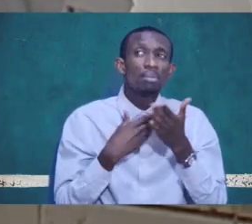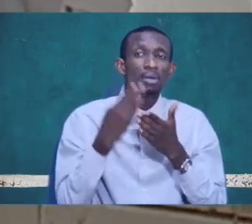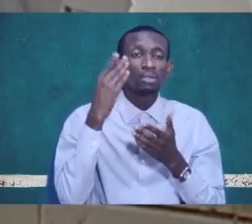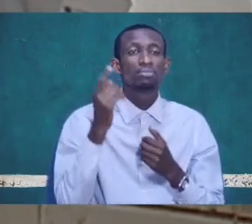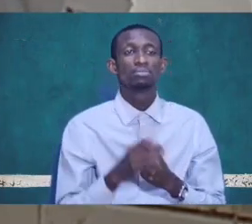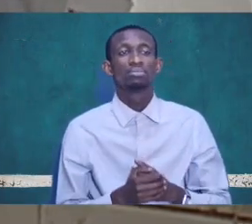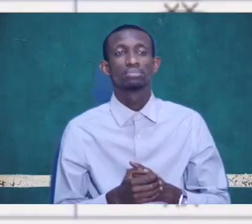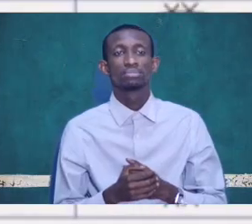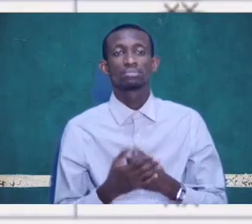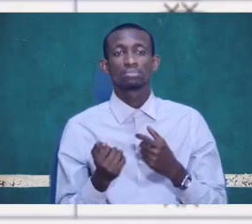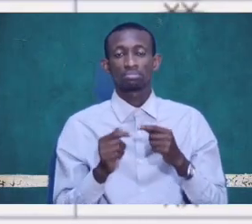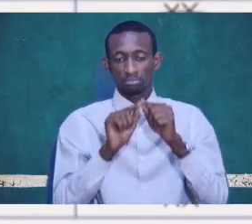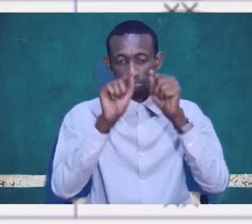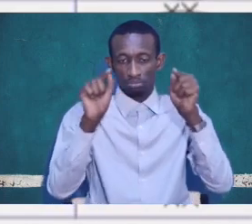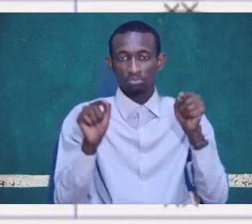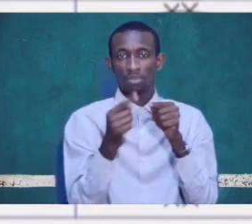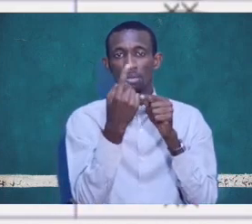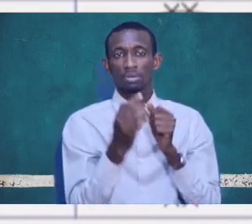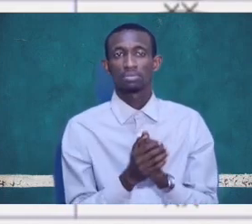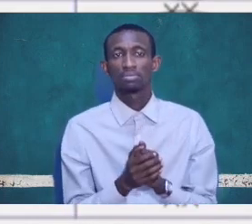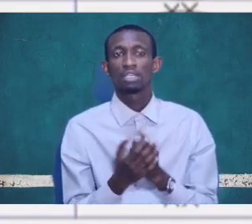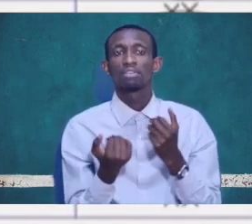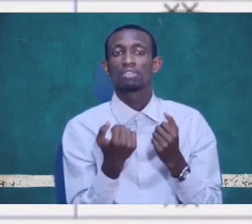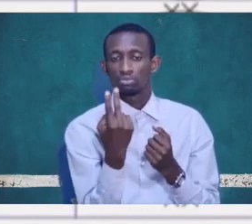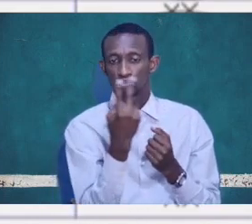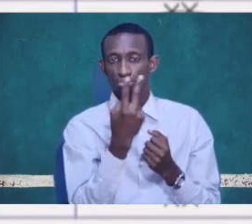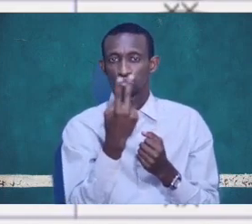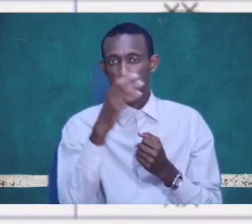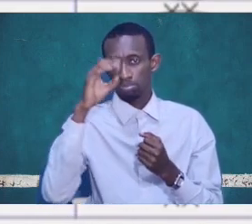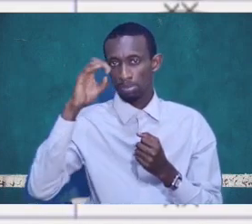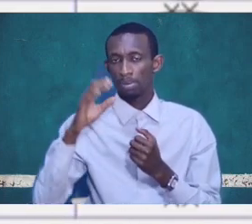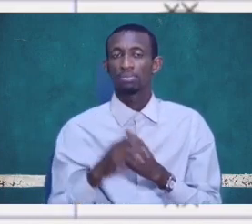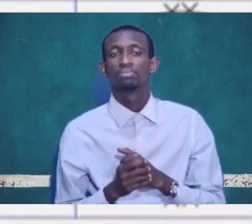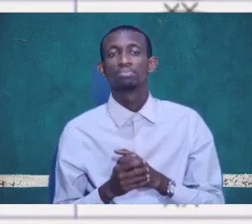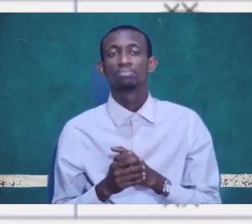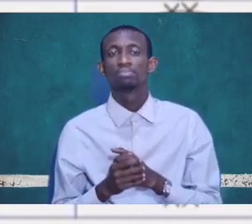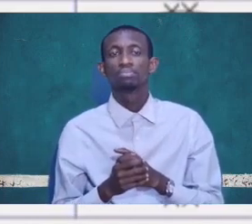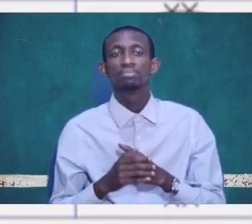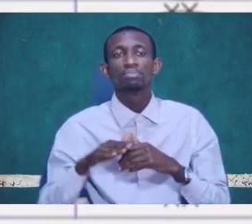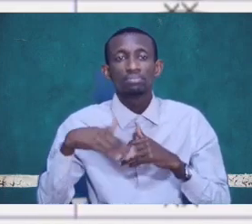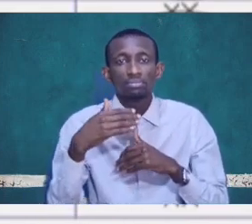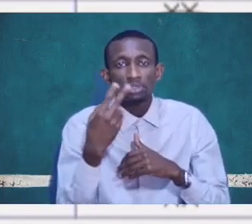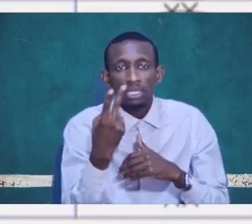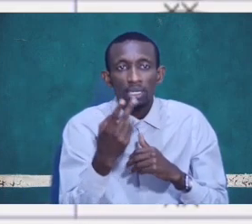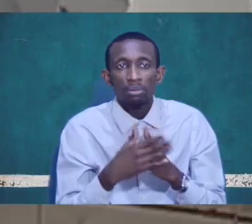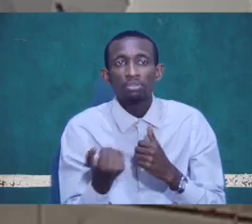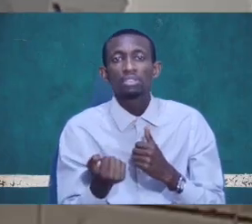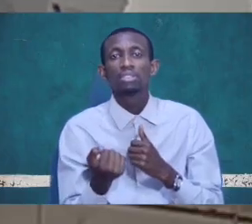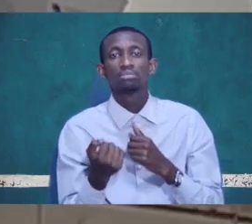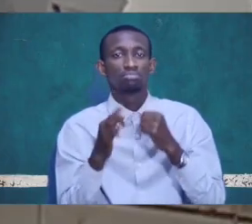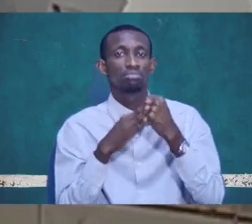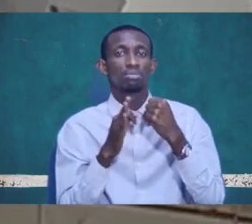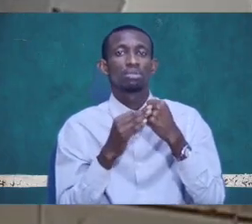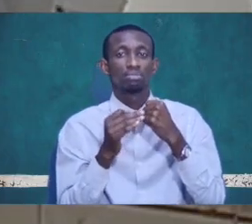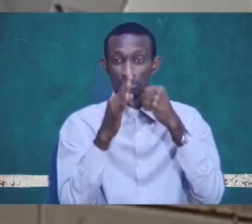we have the first shell, which contains 2 electrons, and the second shell, which contains 8 electrons, the